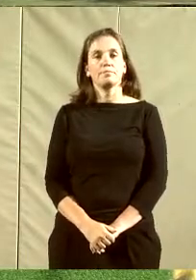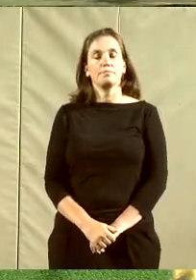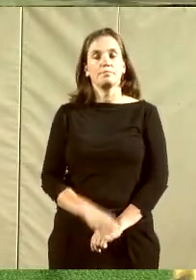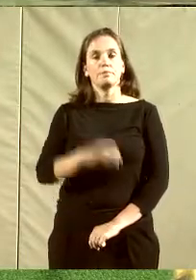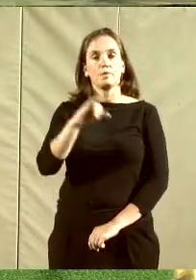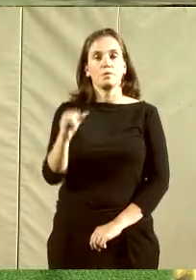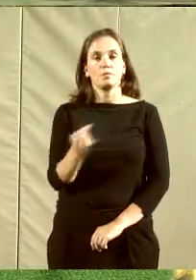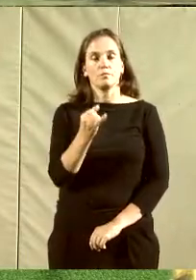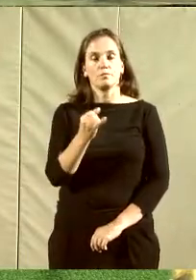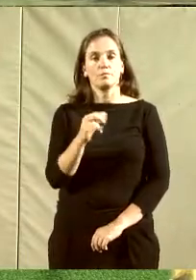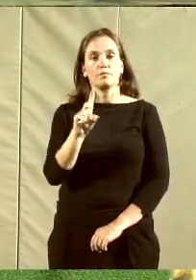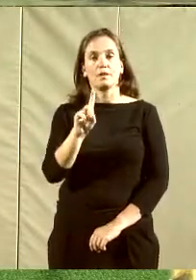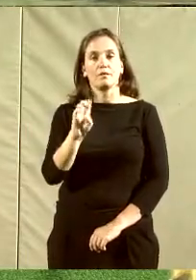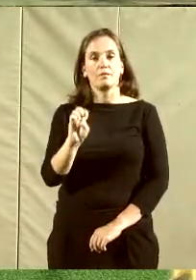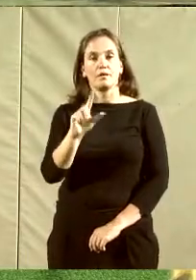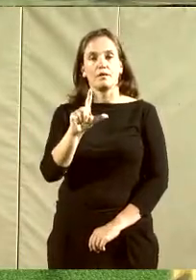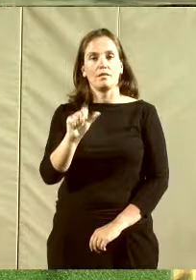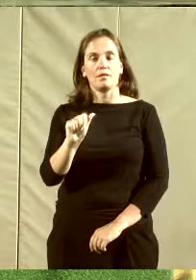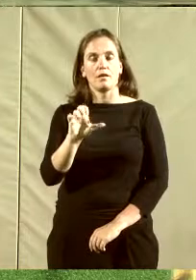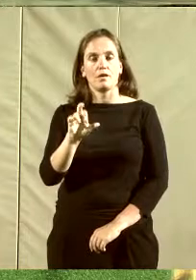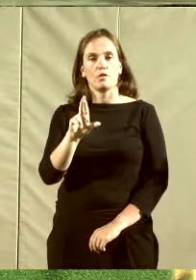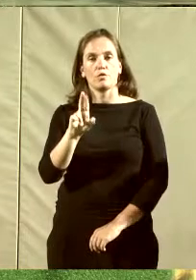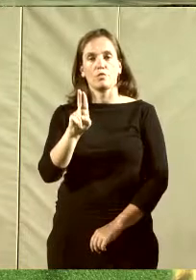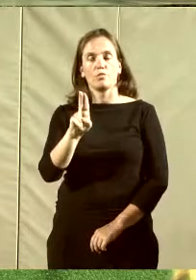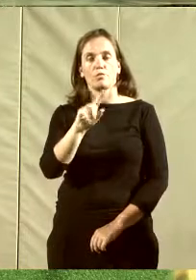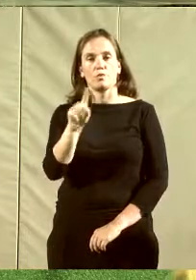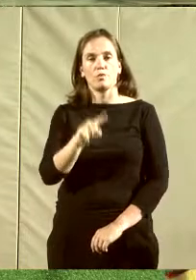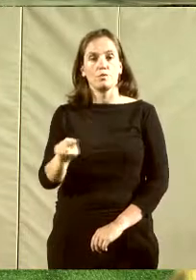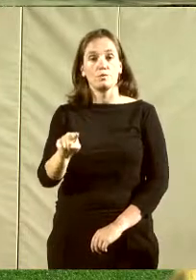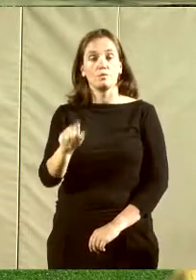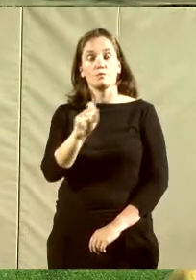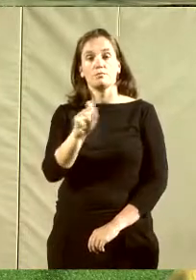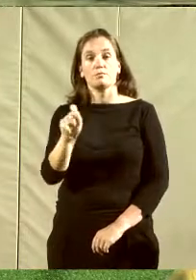Jorge De La Cruz Medrano.